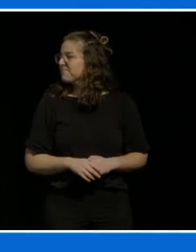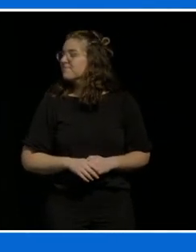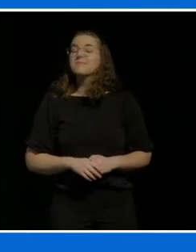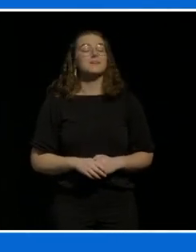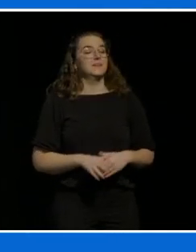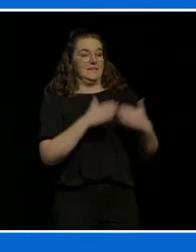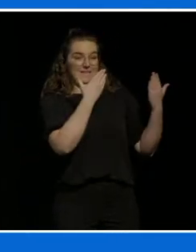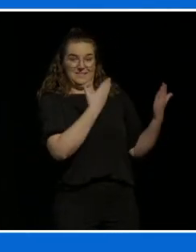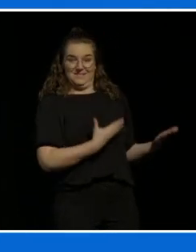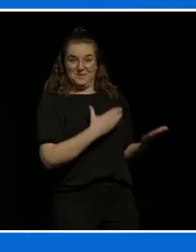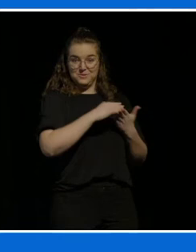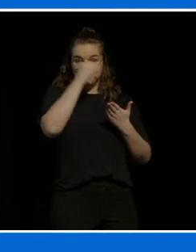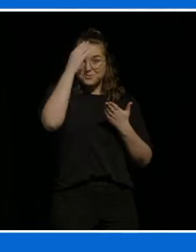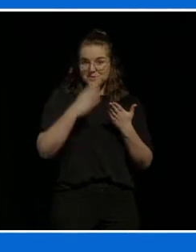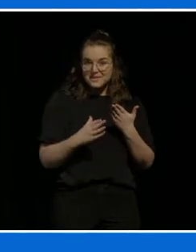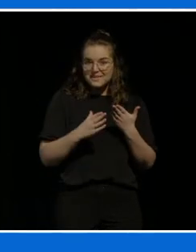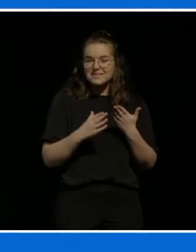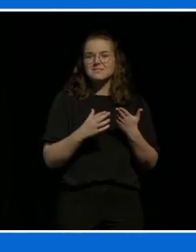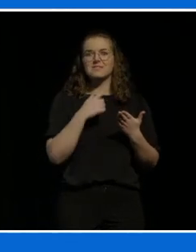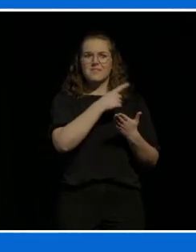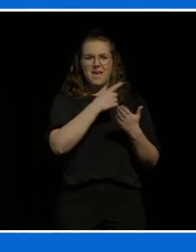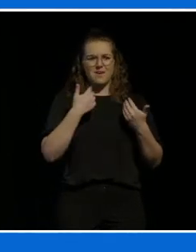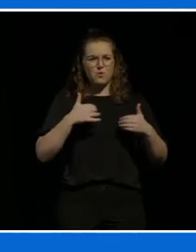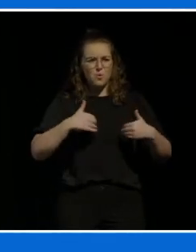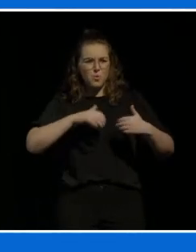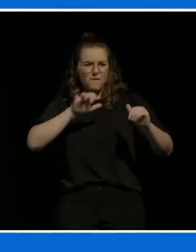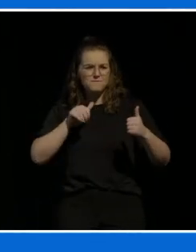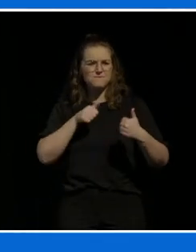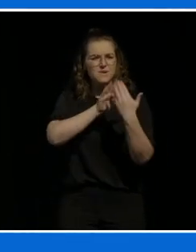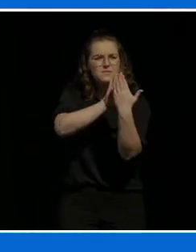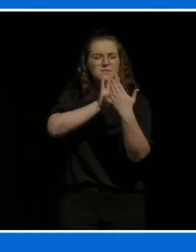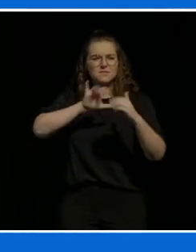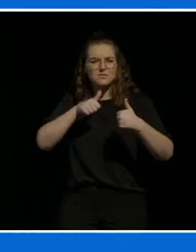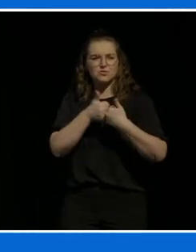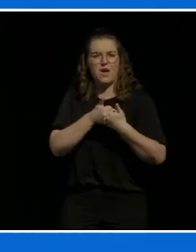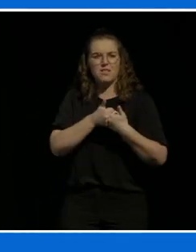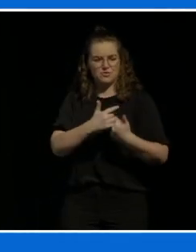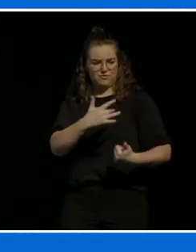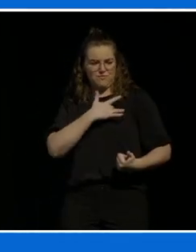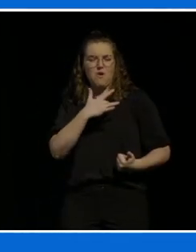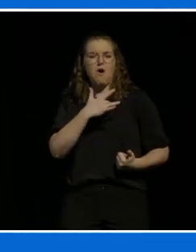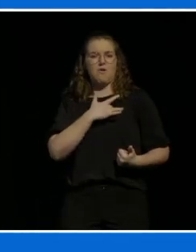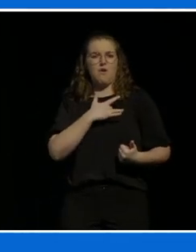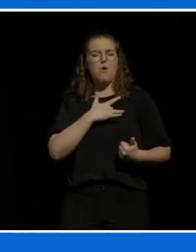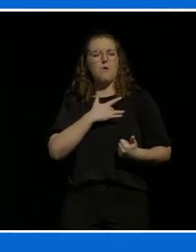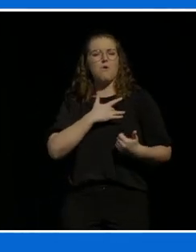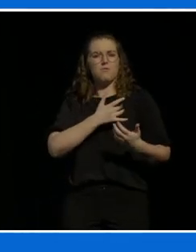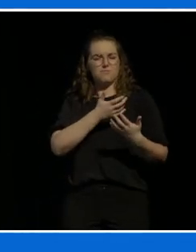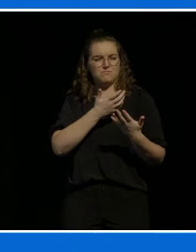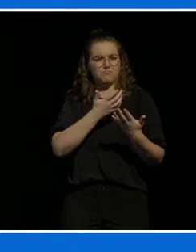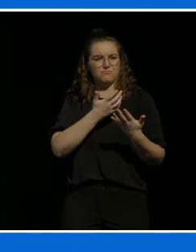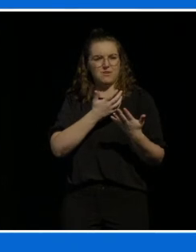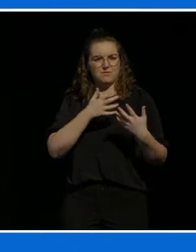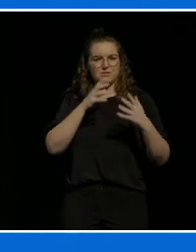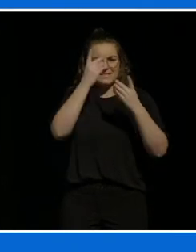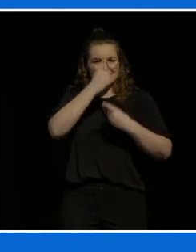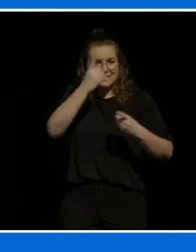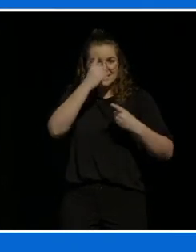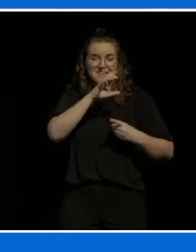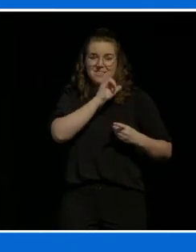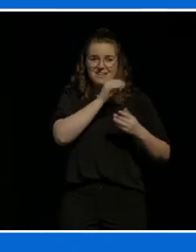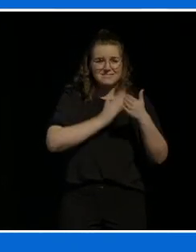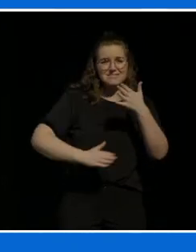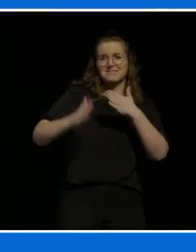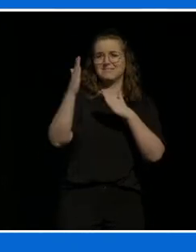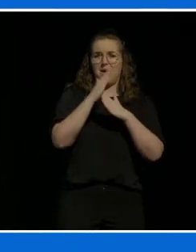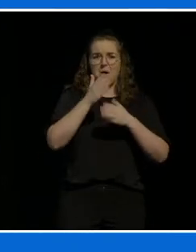And so these students are tackling the challenge of how cardiovascular disease is the leading cause of death for men, women, and